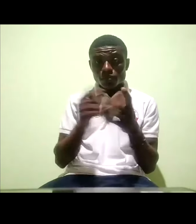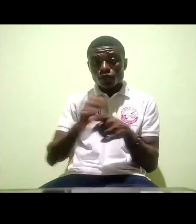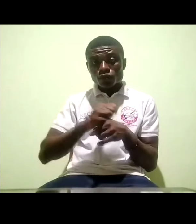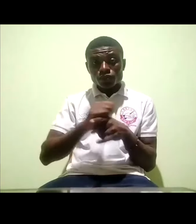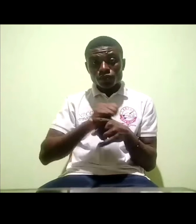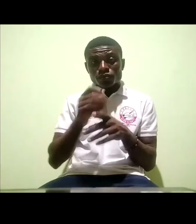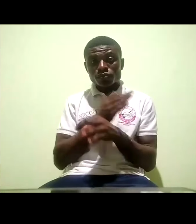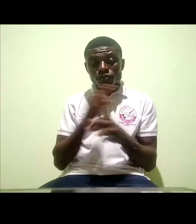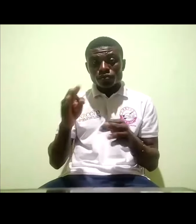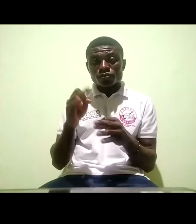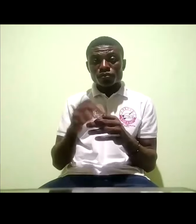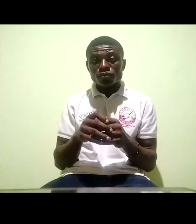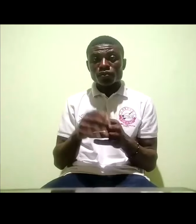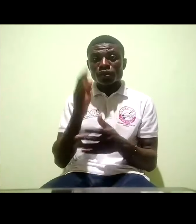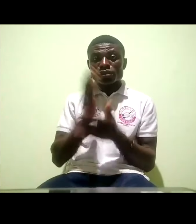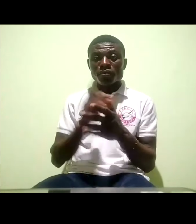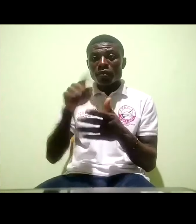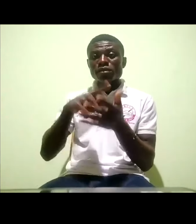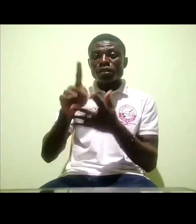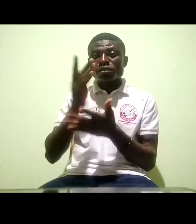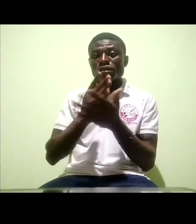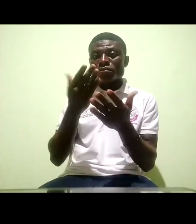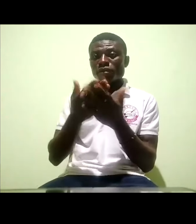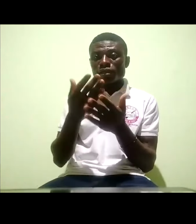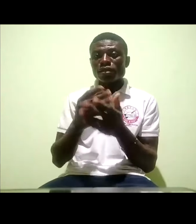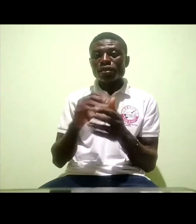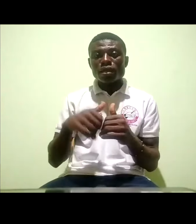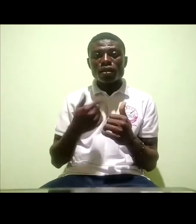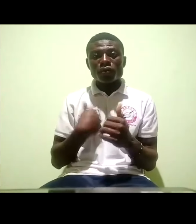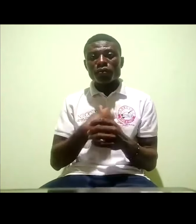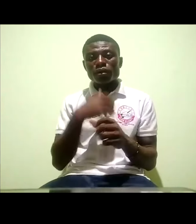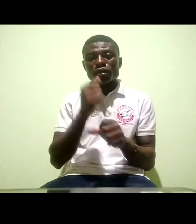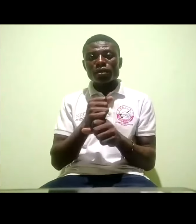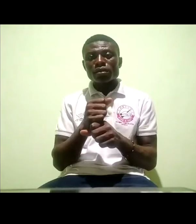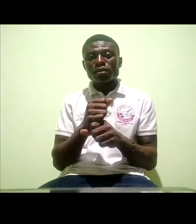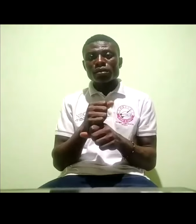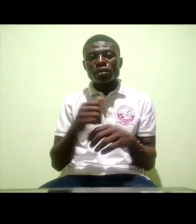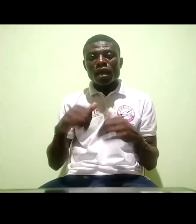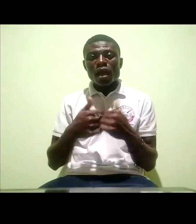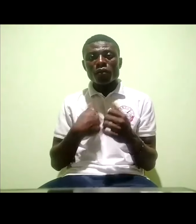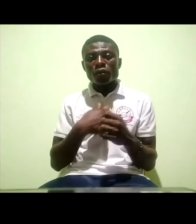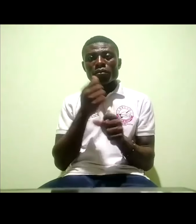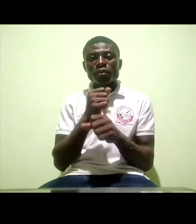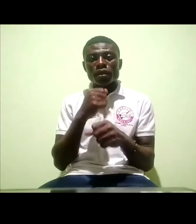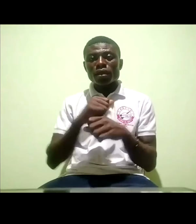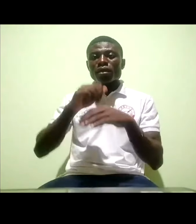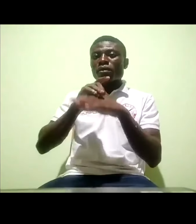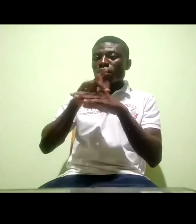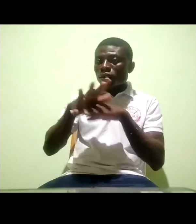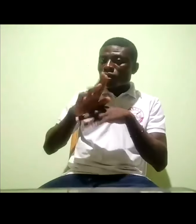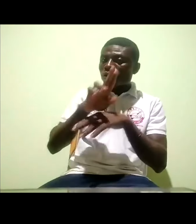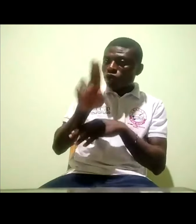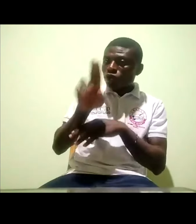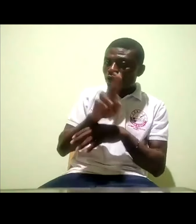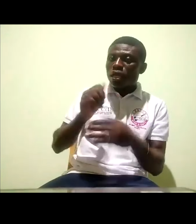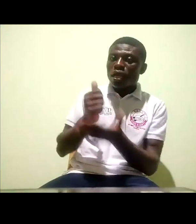might need some money. And how do we get the clients? How can we make it effectively usable in